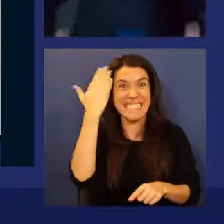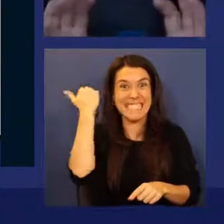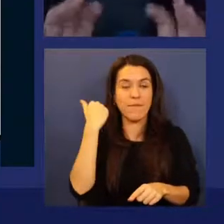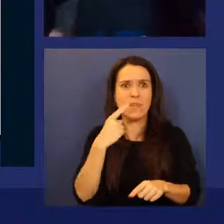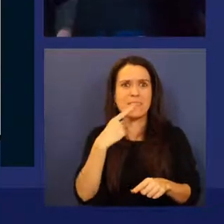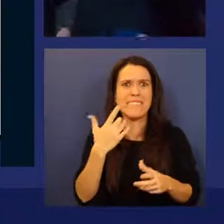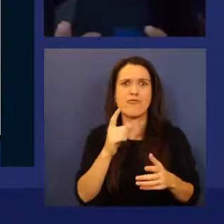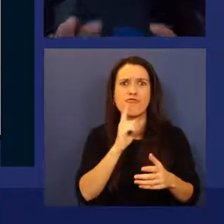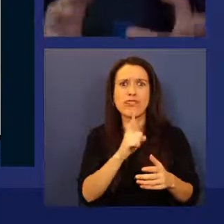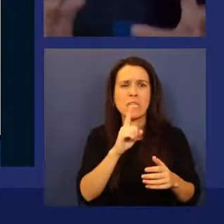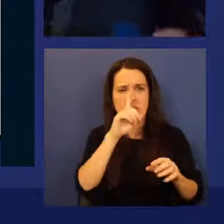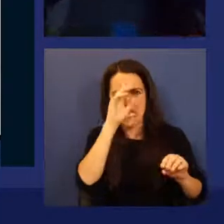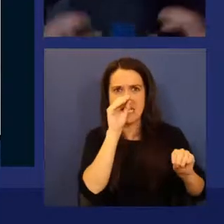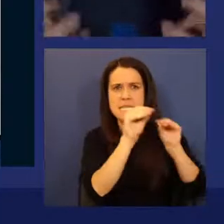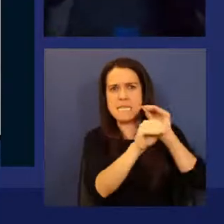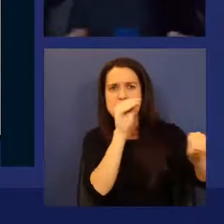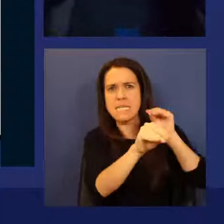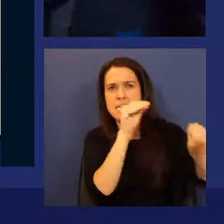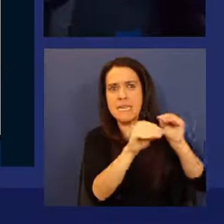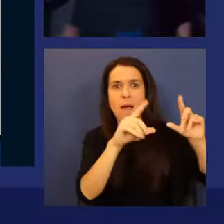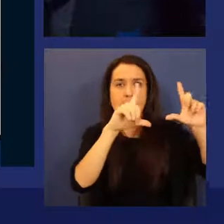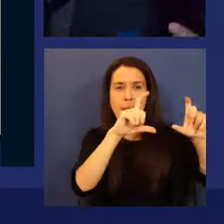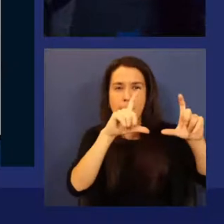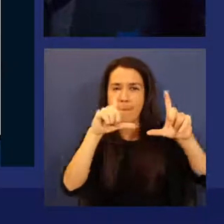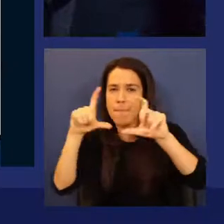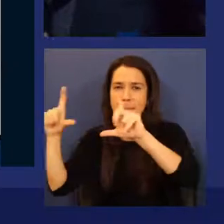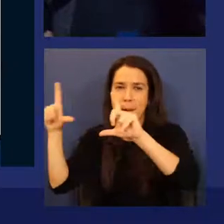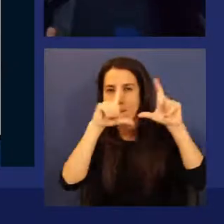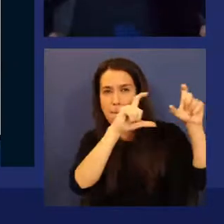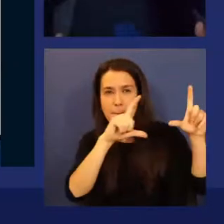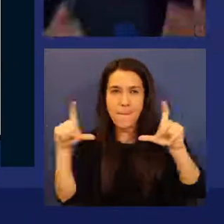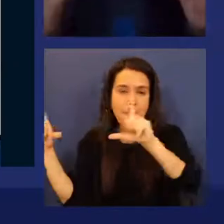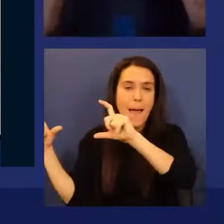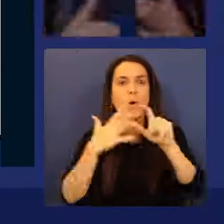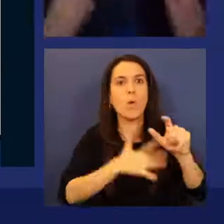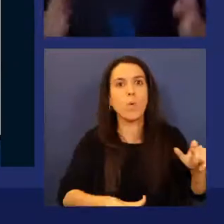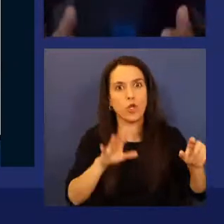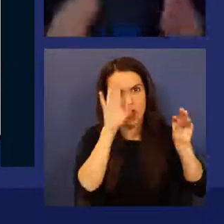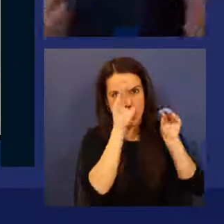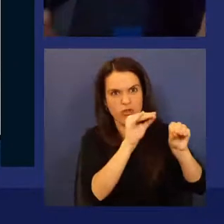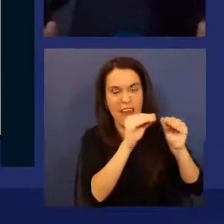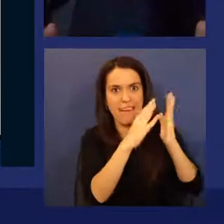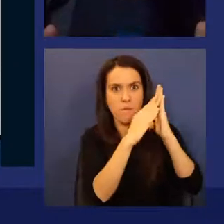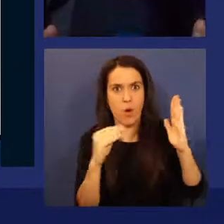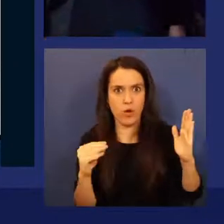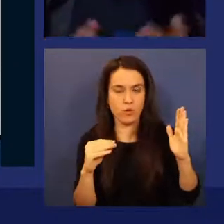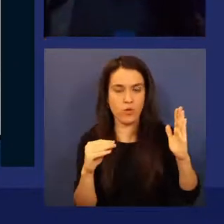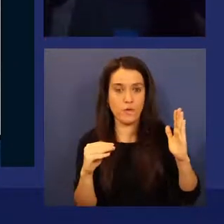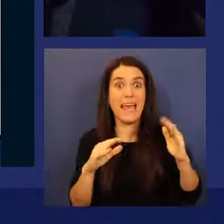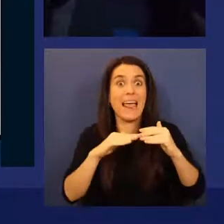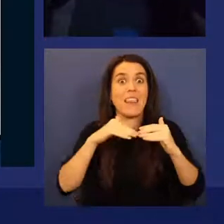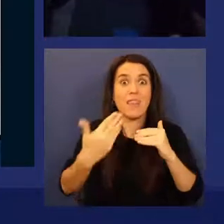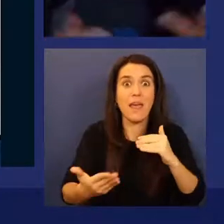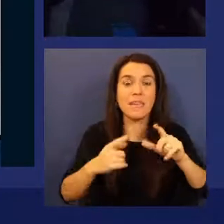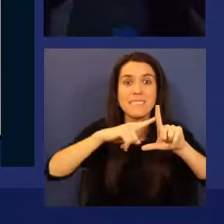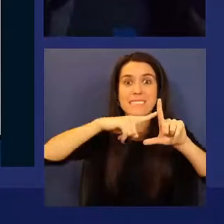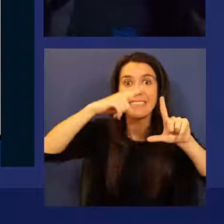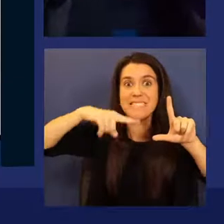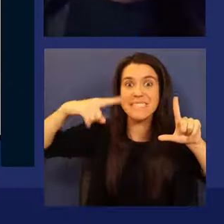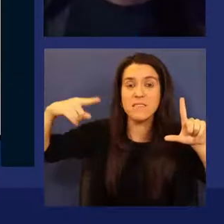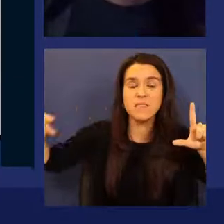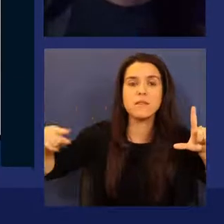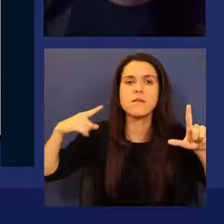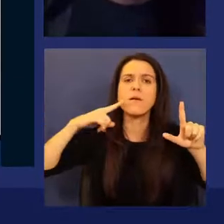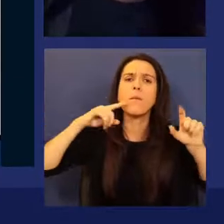massive amounts of images in order to train the model to do what we want. And then using statistics, probability, to